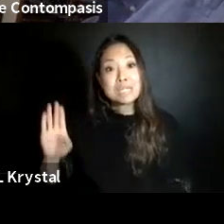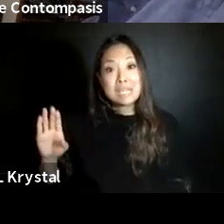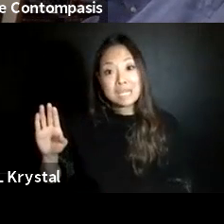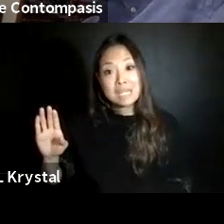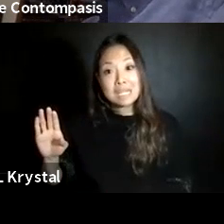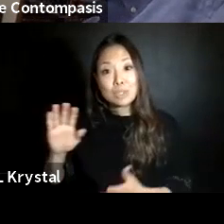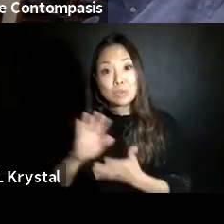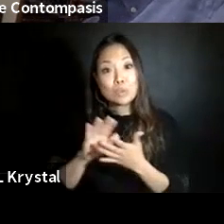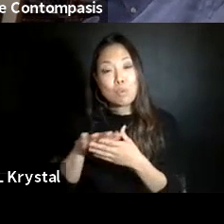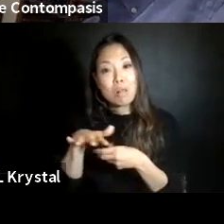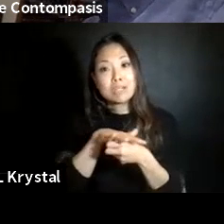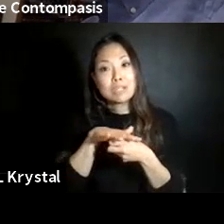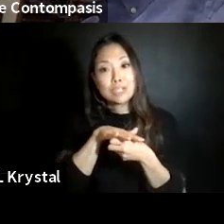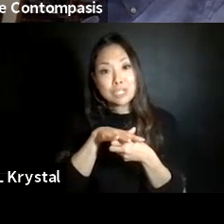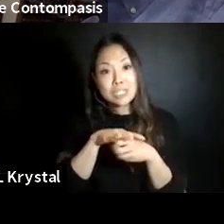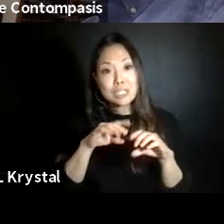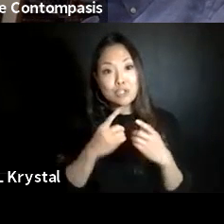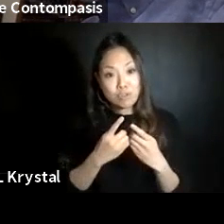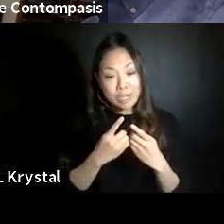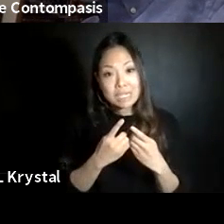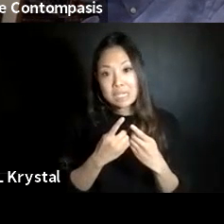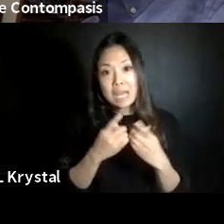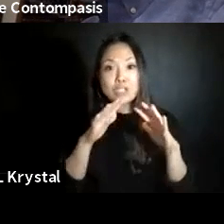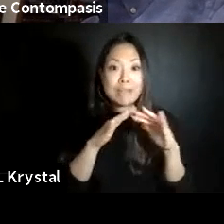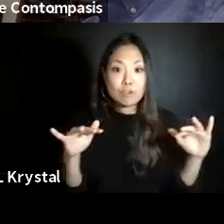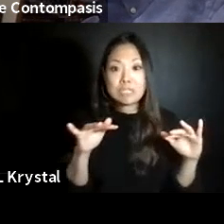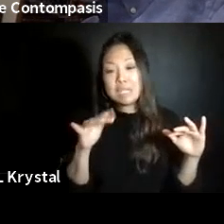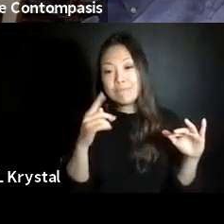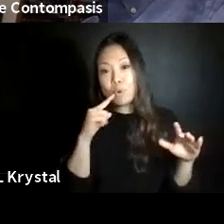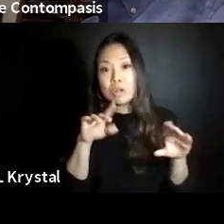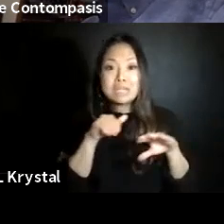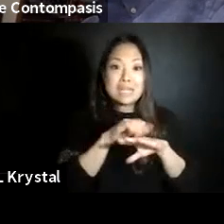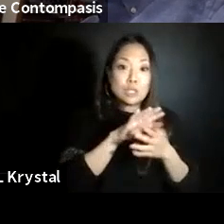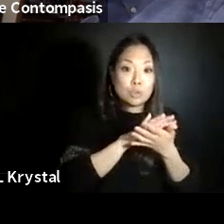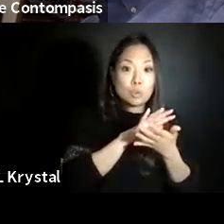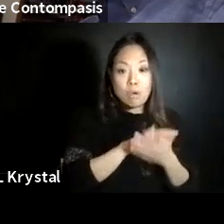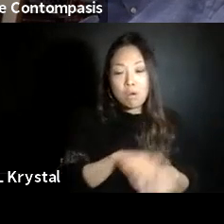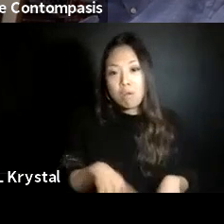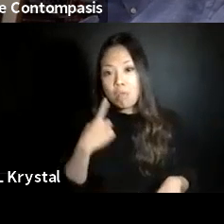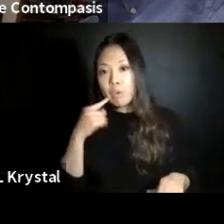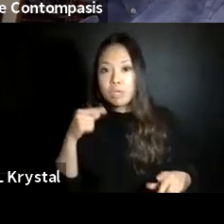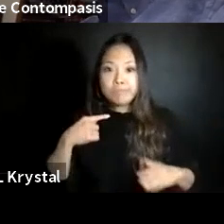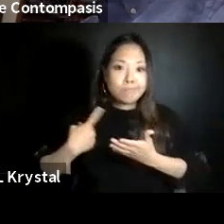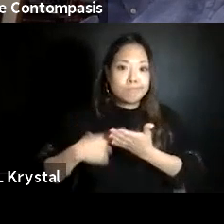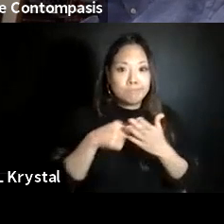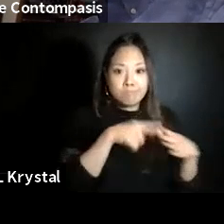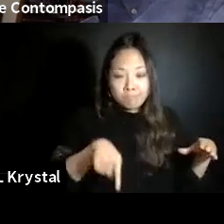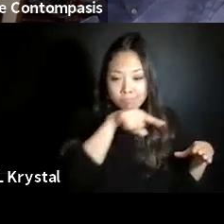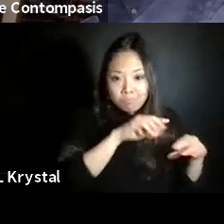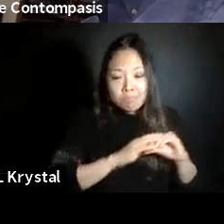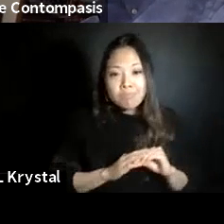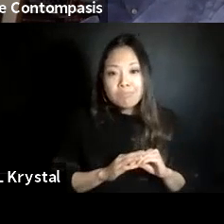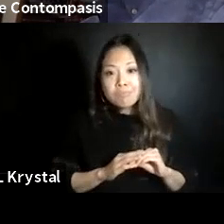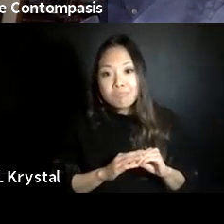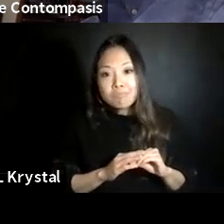of sending schools, as has been, referenced all our conversations about that. So yeah,